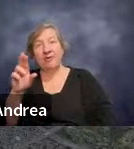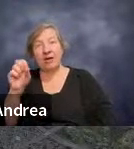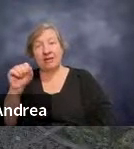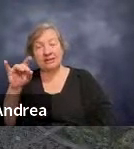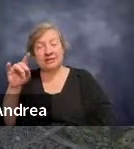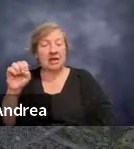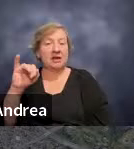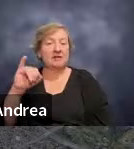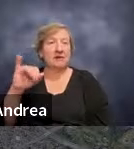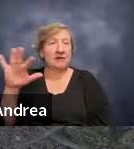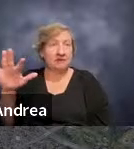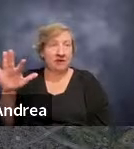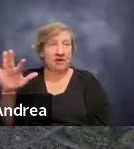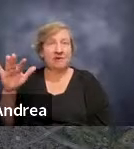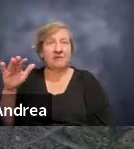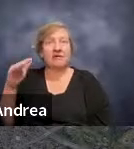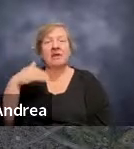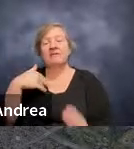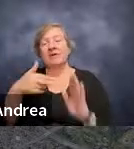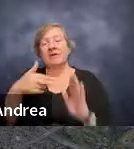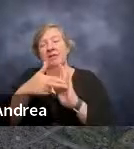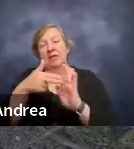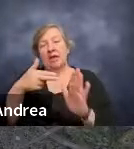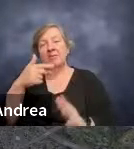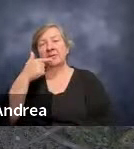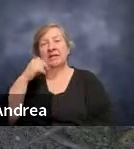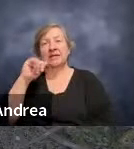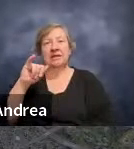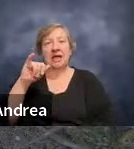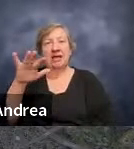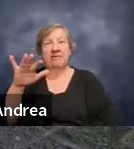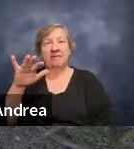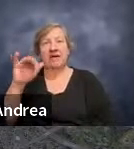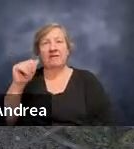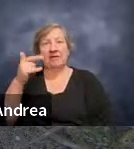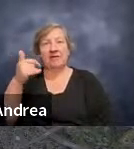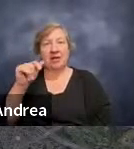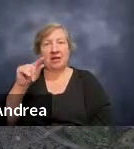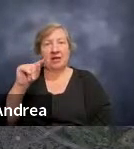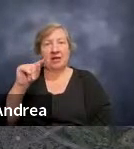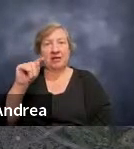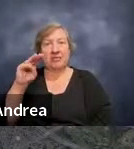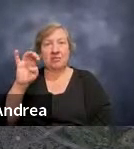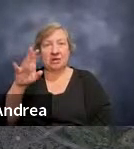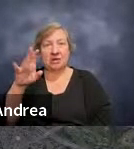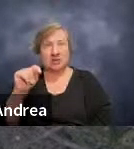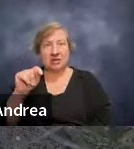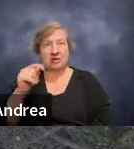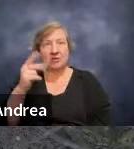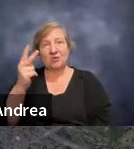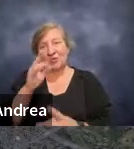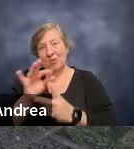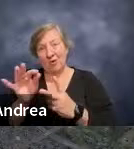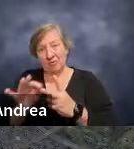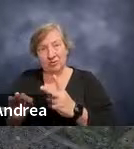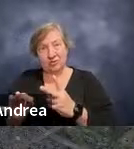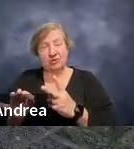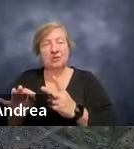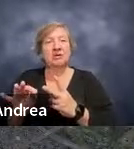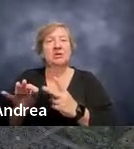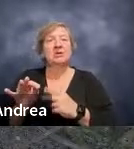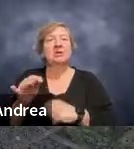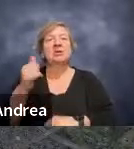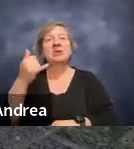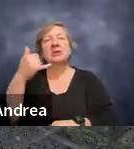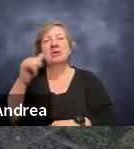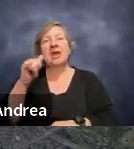I-5 alignment. 2 options in yellow font. And